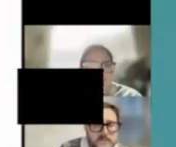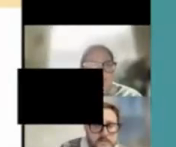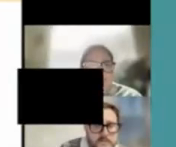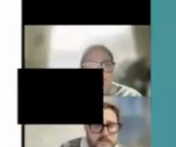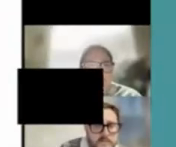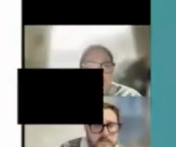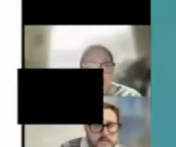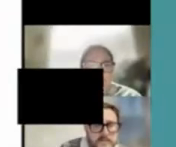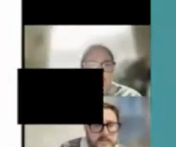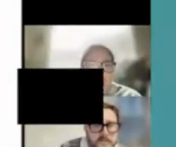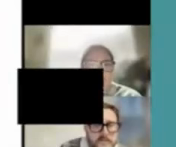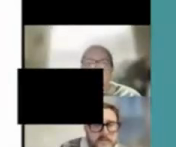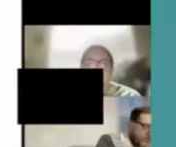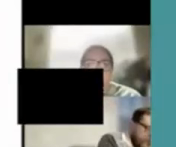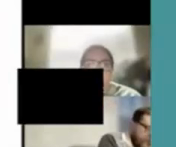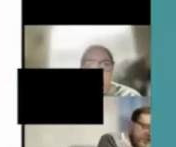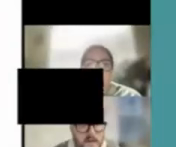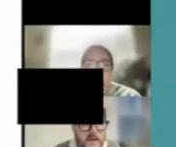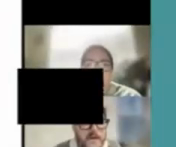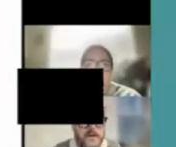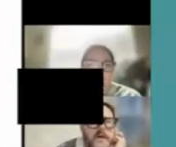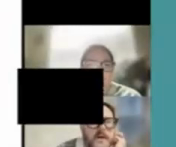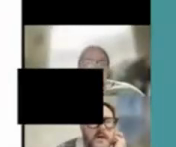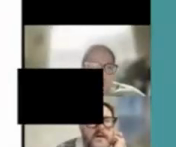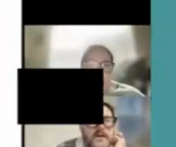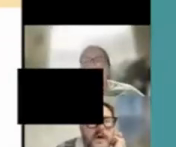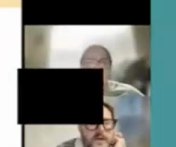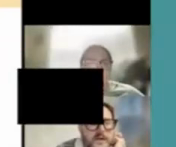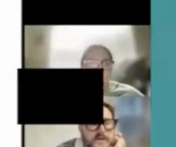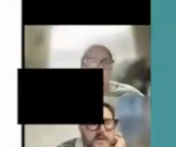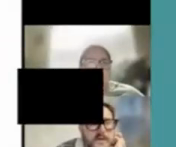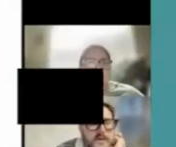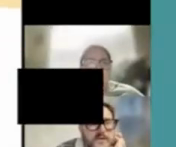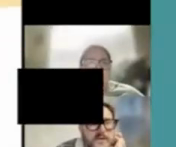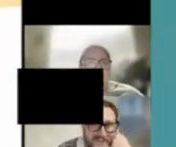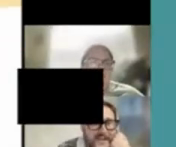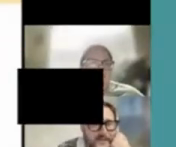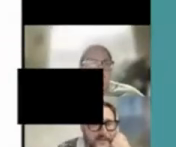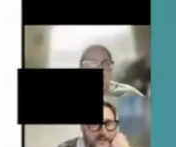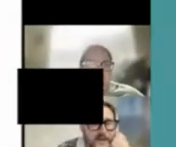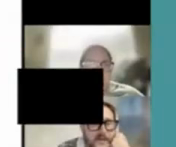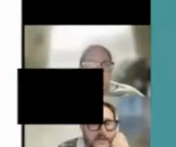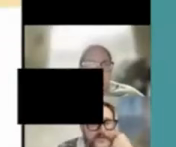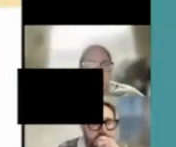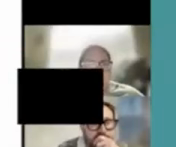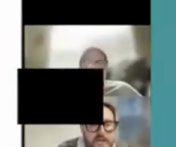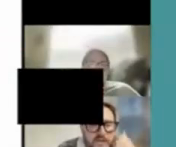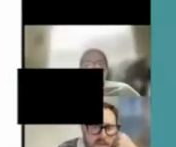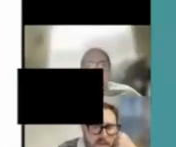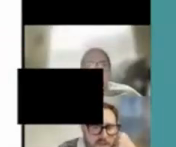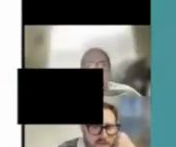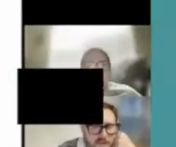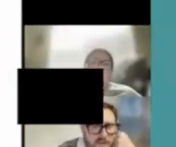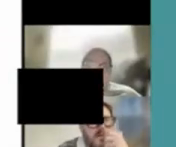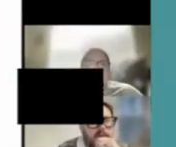on benefits. And she winds up needing to provide pay stubs, and she doesn't currently have pay